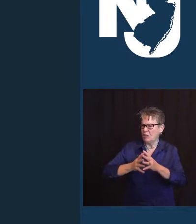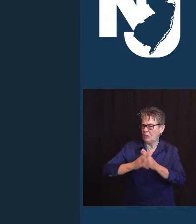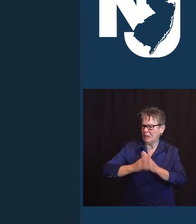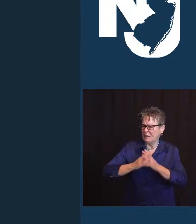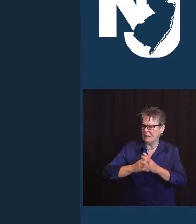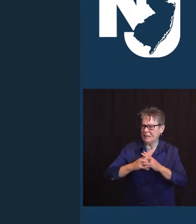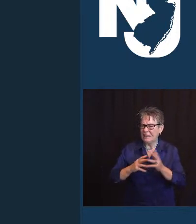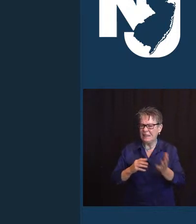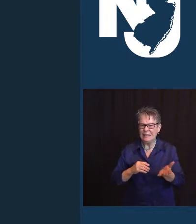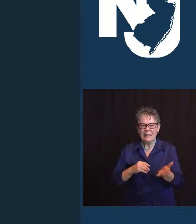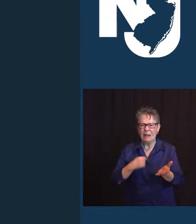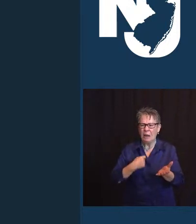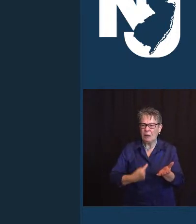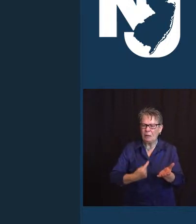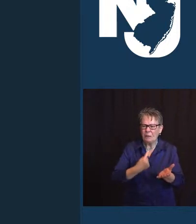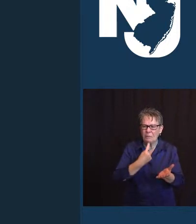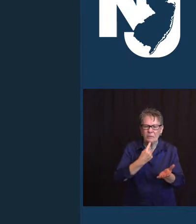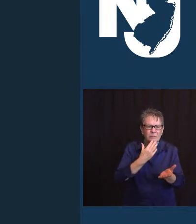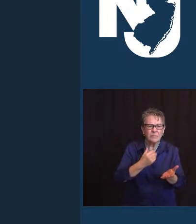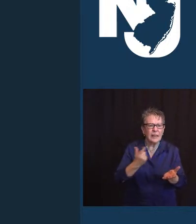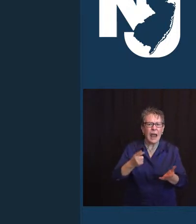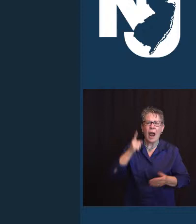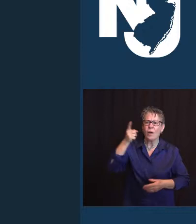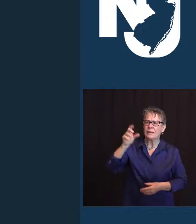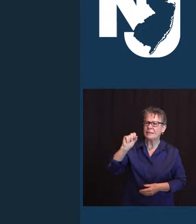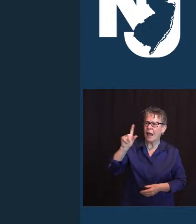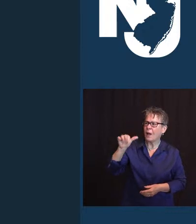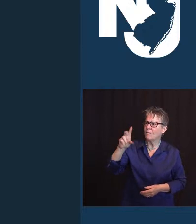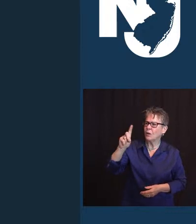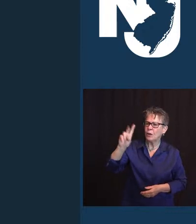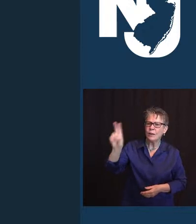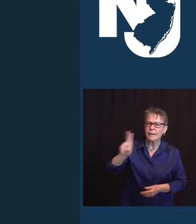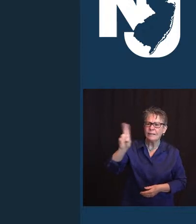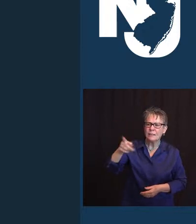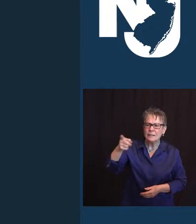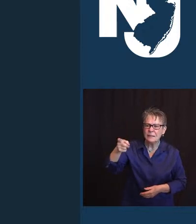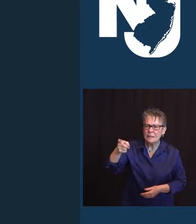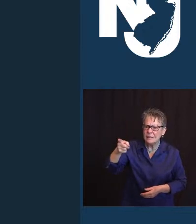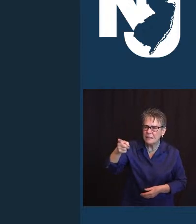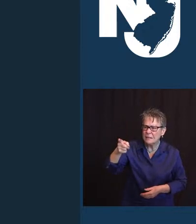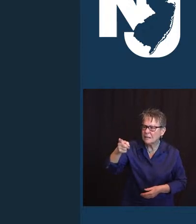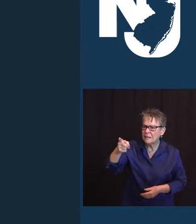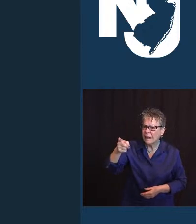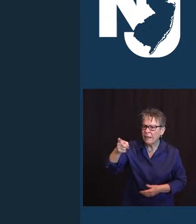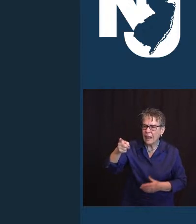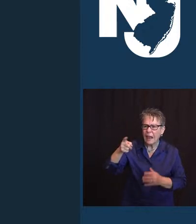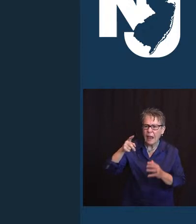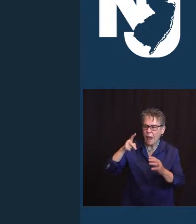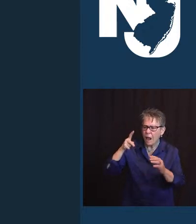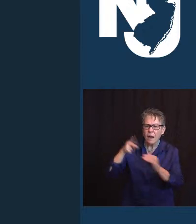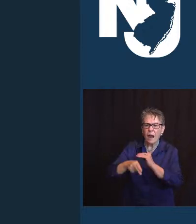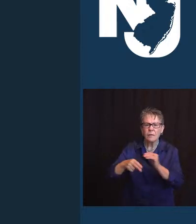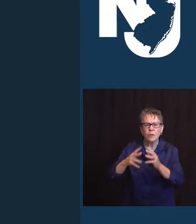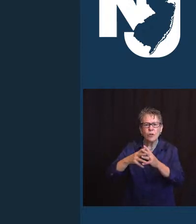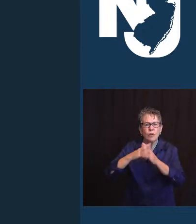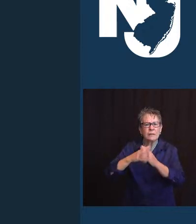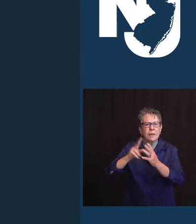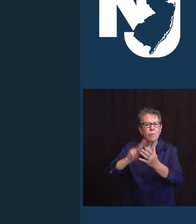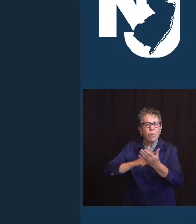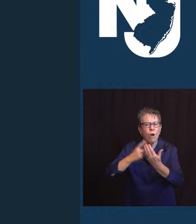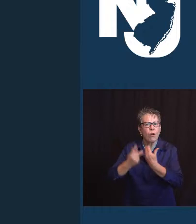because Stanford, kind of unfathomably, has cut out wrestling. So it's an extraordinary